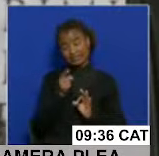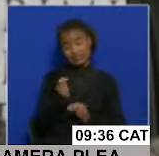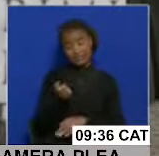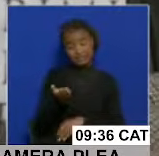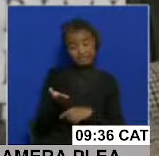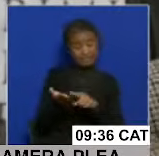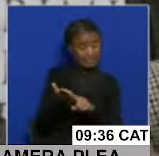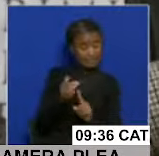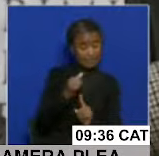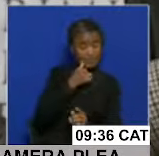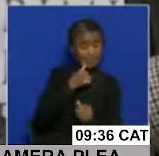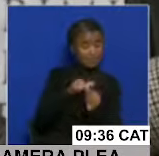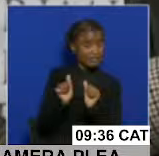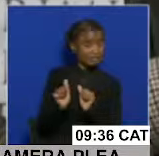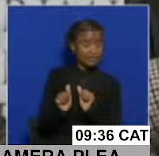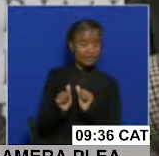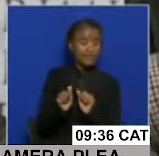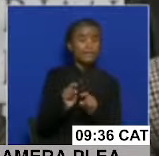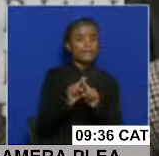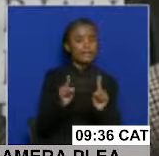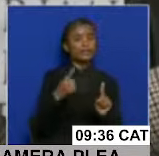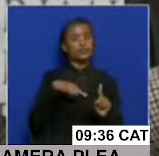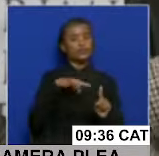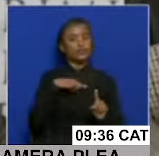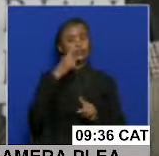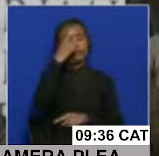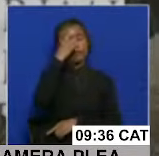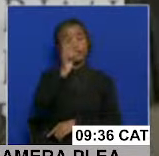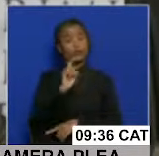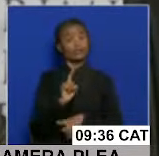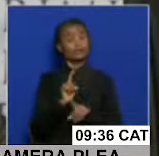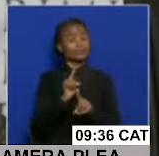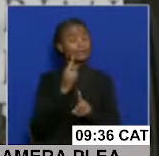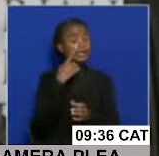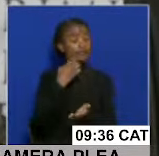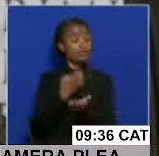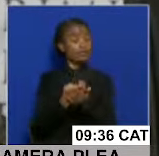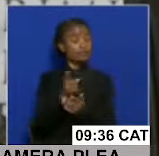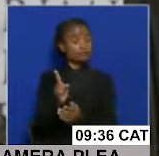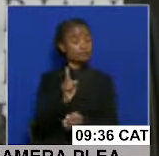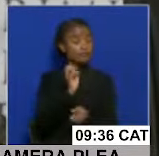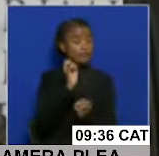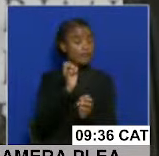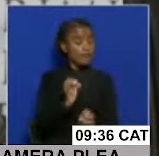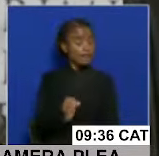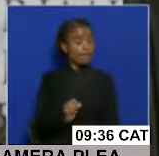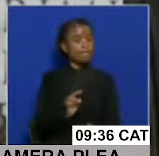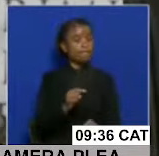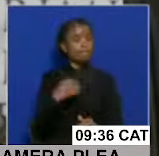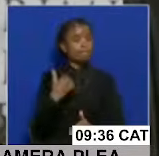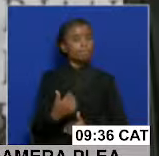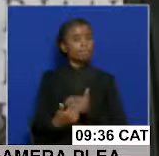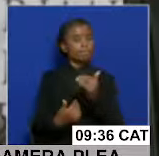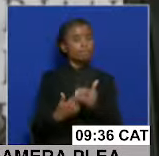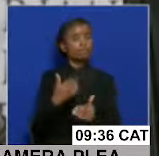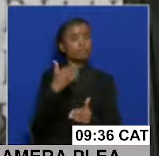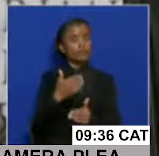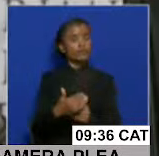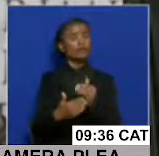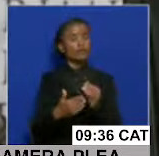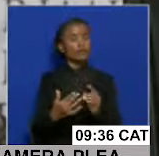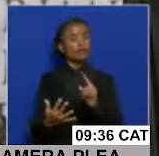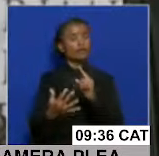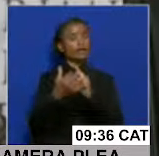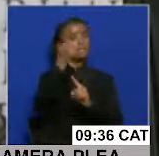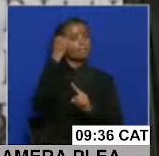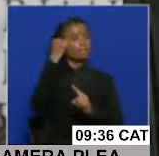evidence unfolds, it will become more apparent as to why she has the fears that she does and